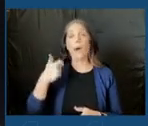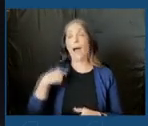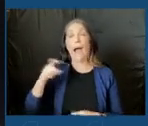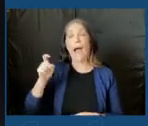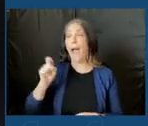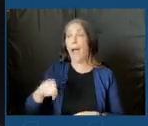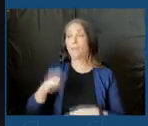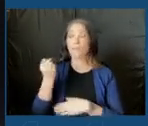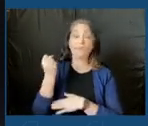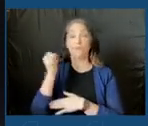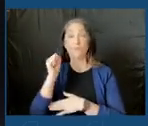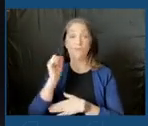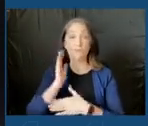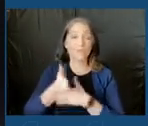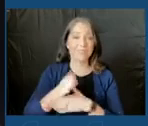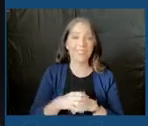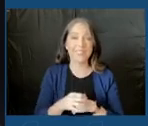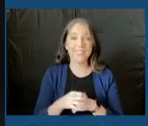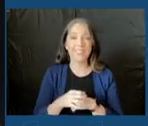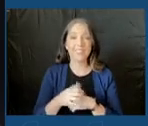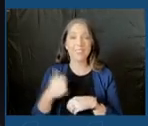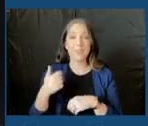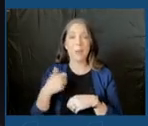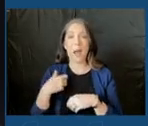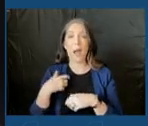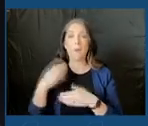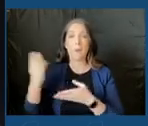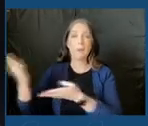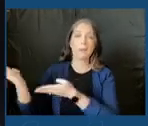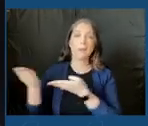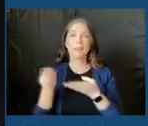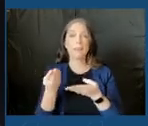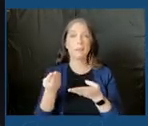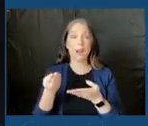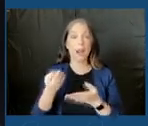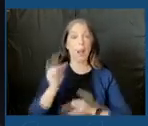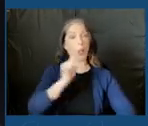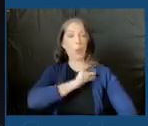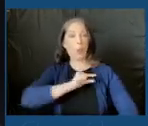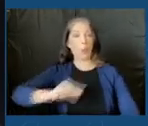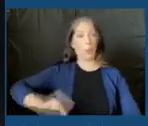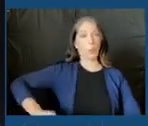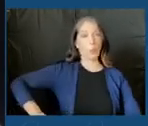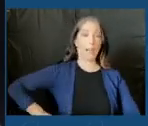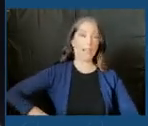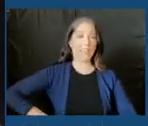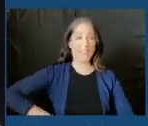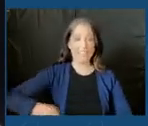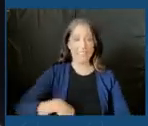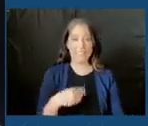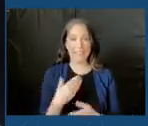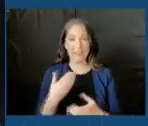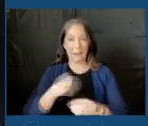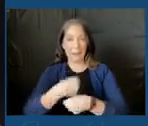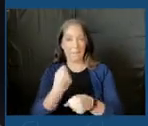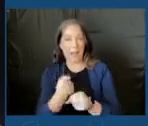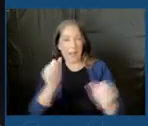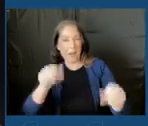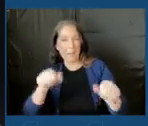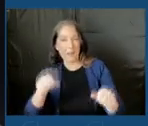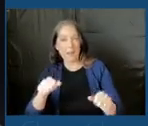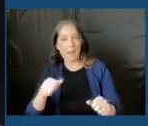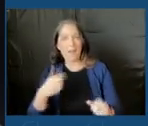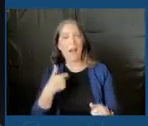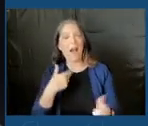so I'm going to take it from Reverend DeGraff and bring the Queen who has done it, made it possible. Let me be the